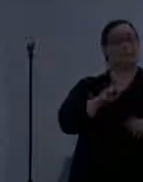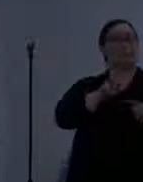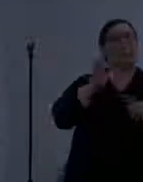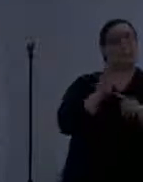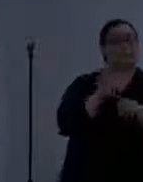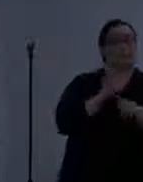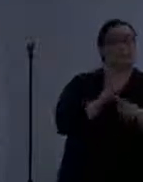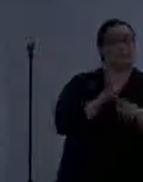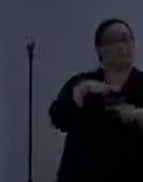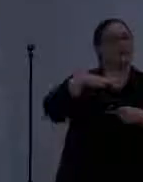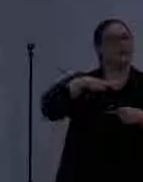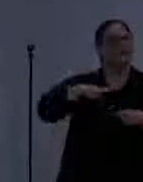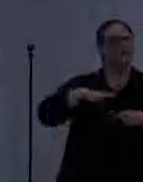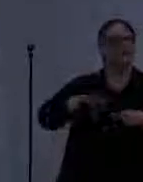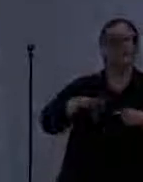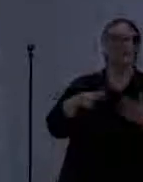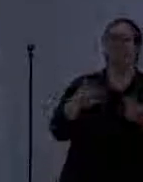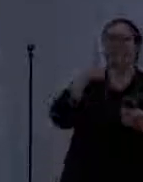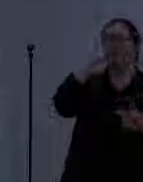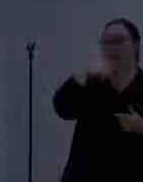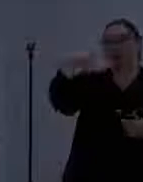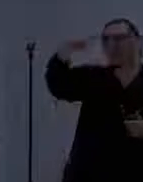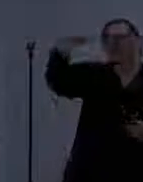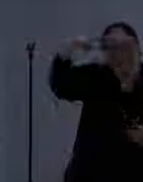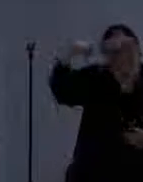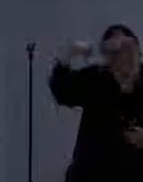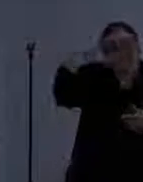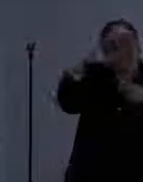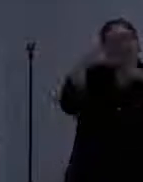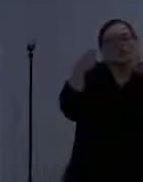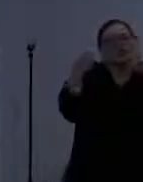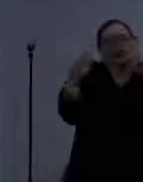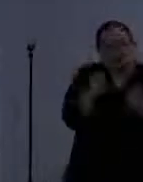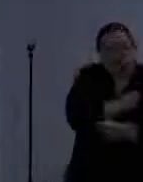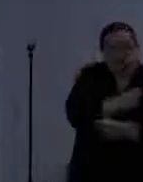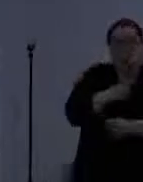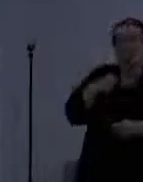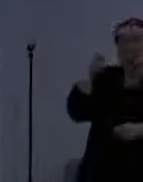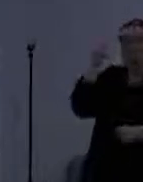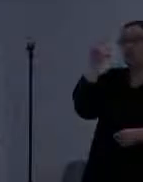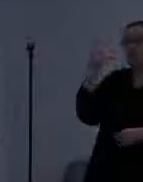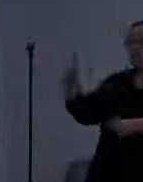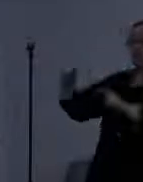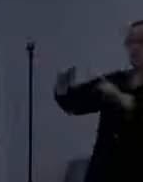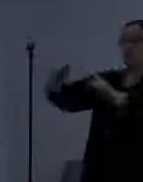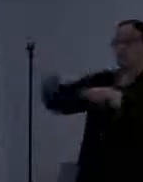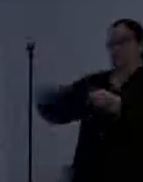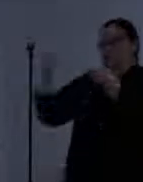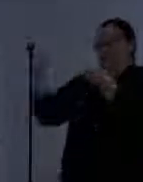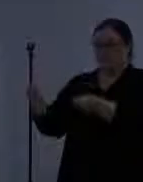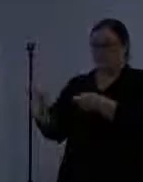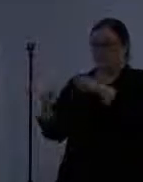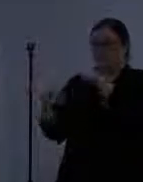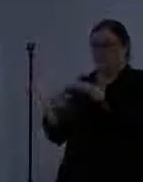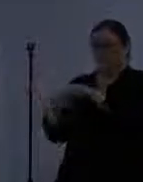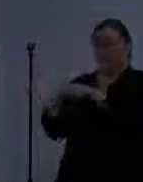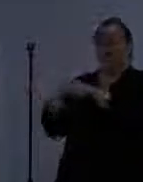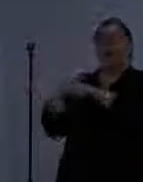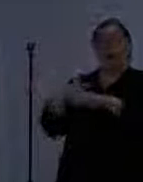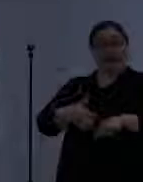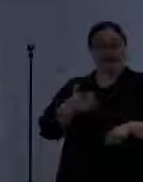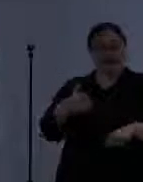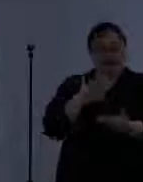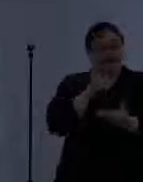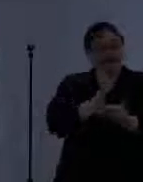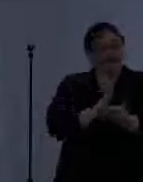that change of thinking, to have providers recognise that complaints are part of a continuous improvement process, and it's